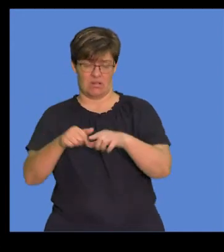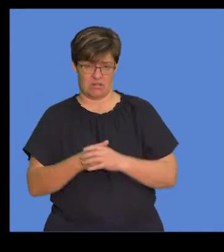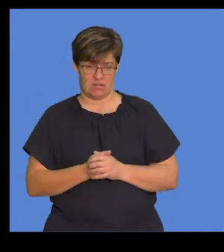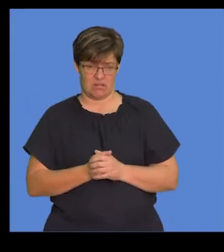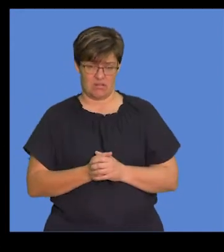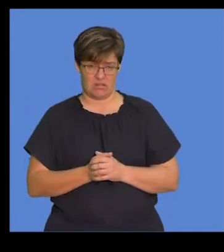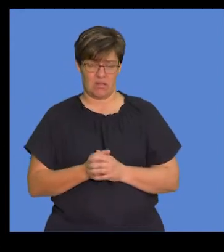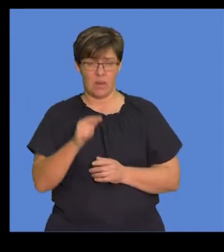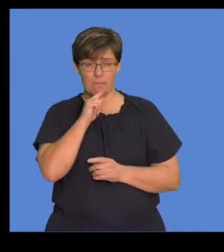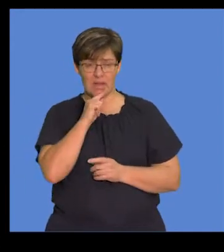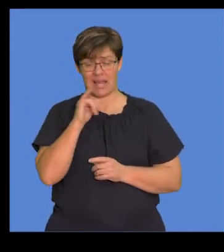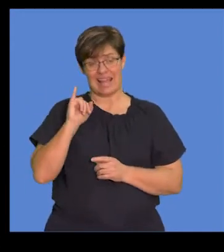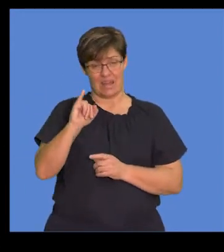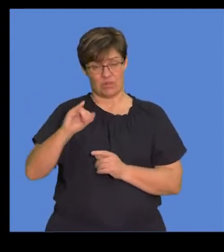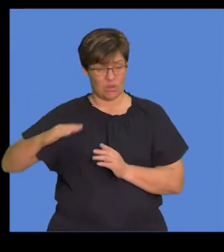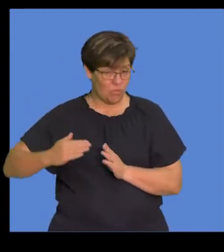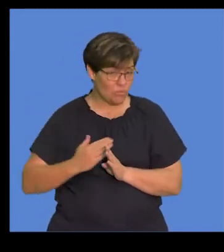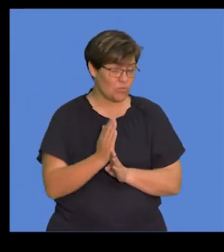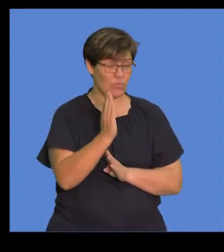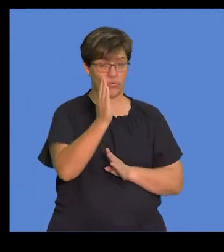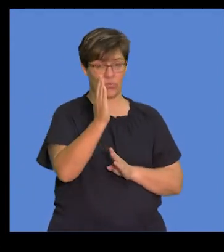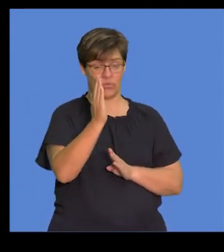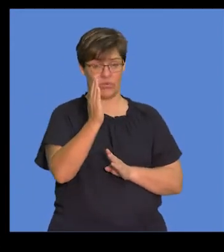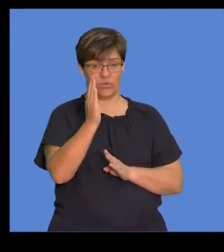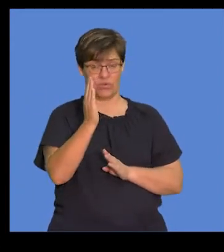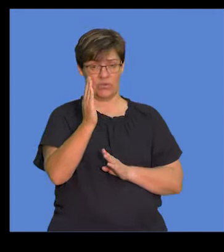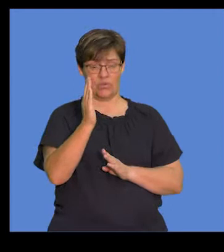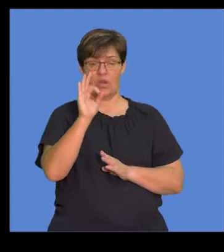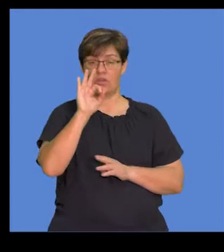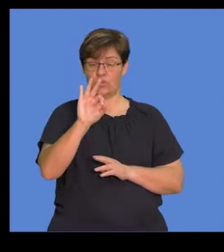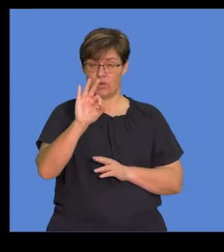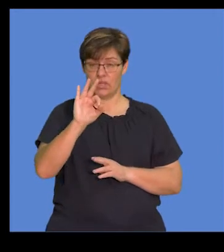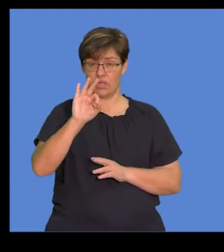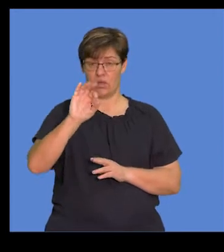Why? Because it's a parallel circuit. But the current that goes through